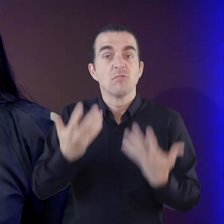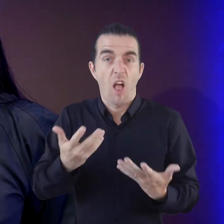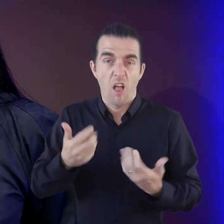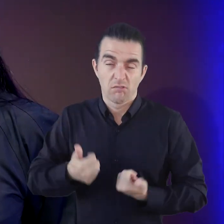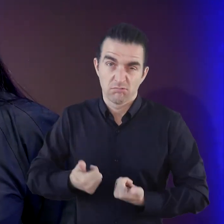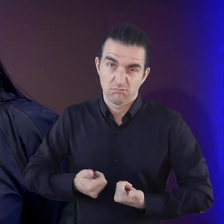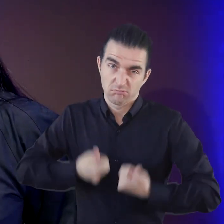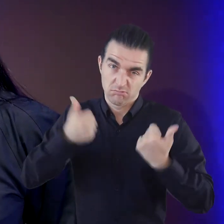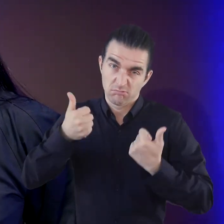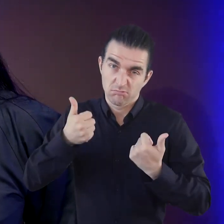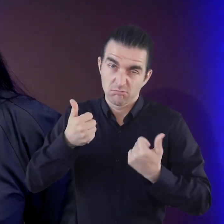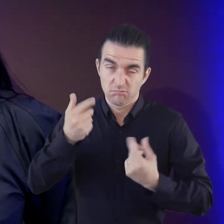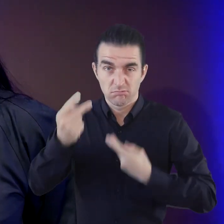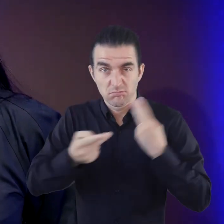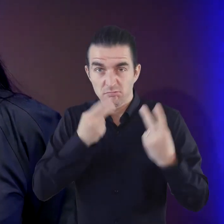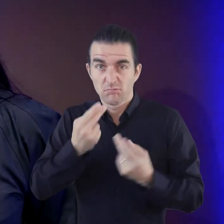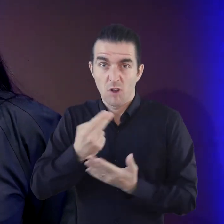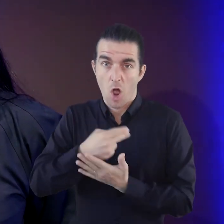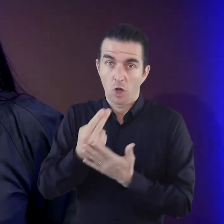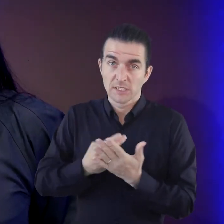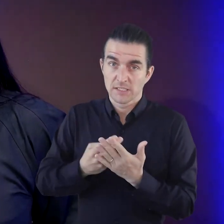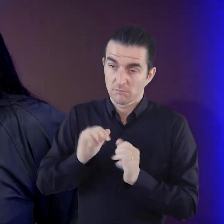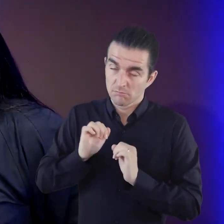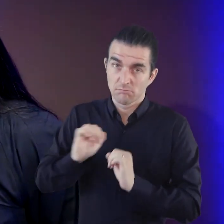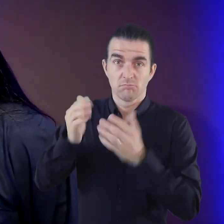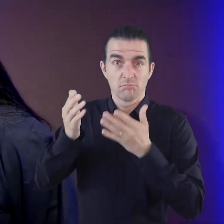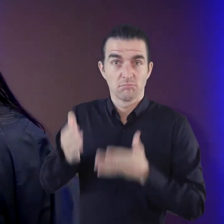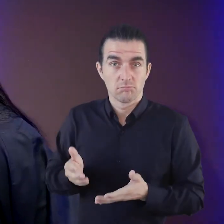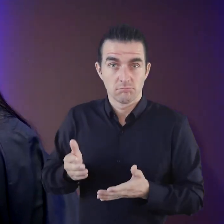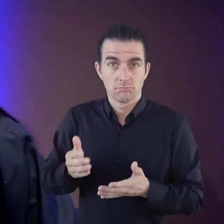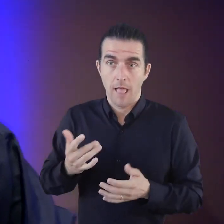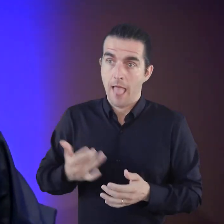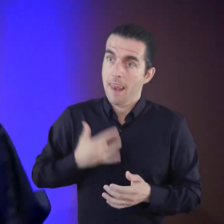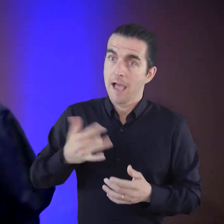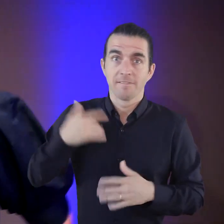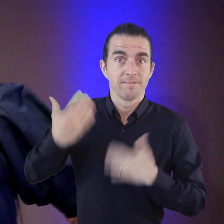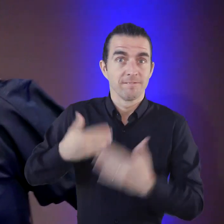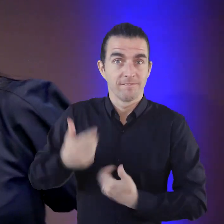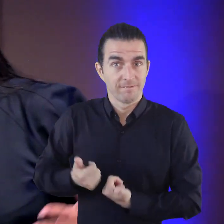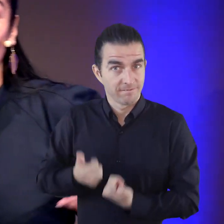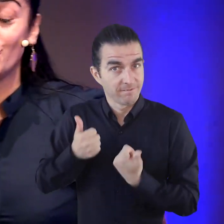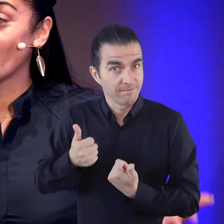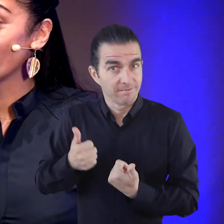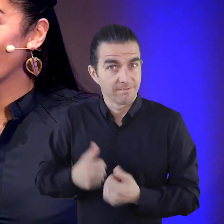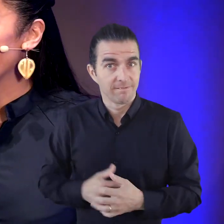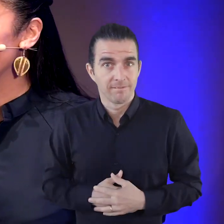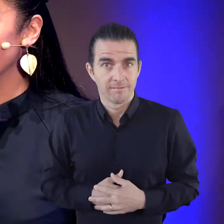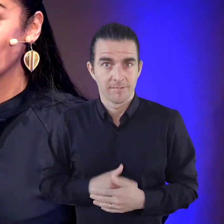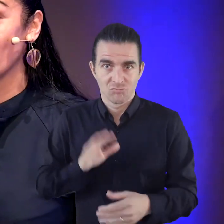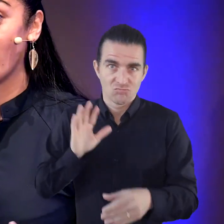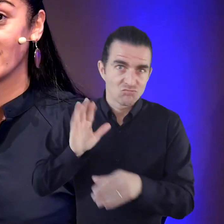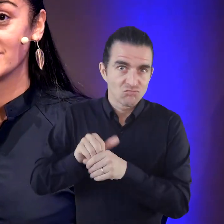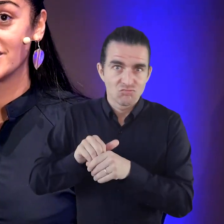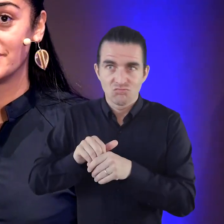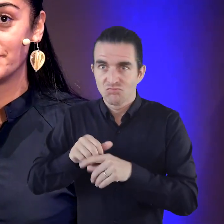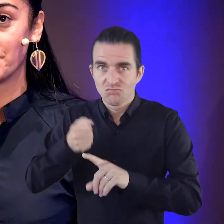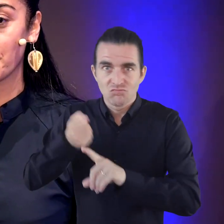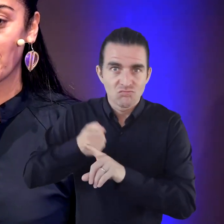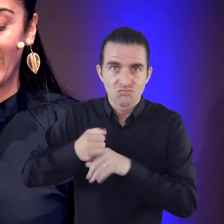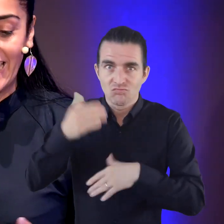right, earning a living from art, part of a movement that's creating a new genre of visual